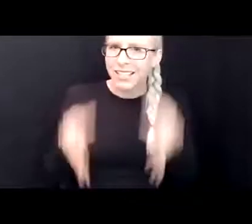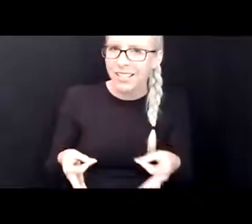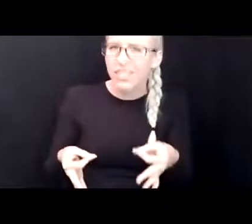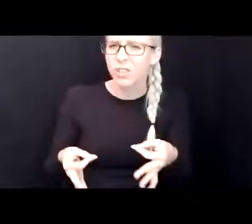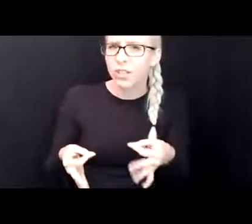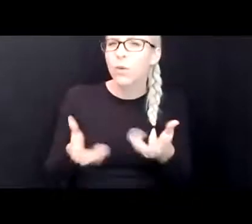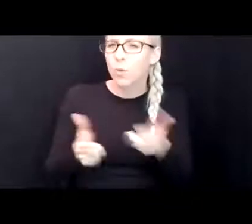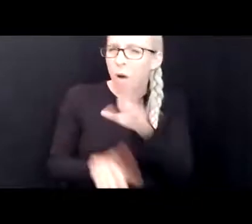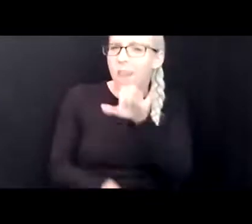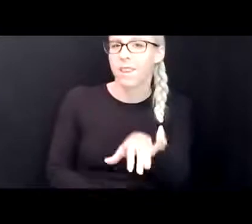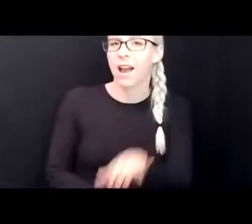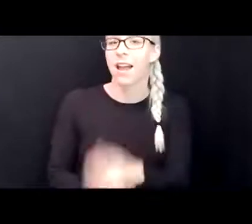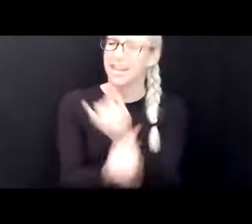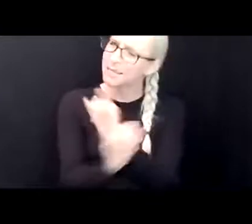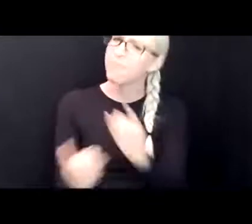another.